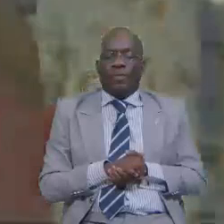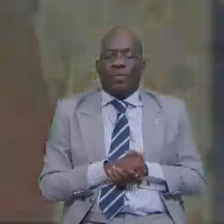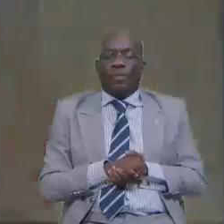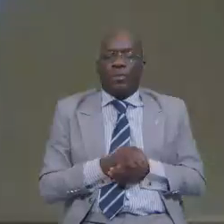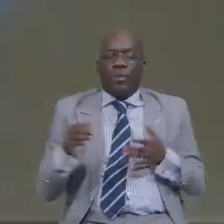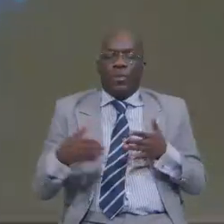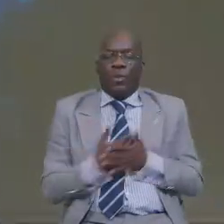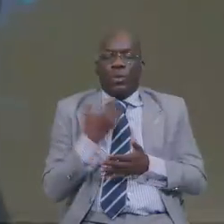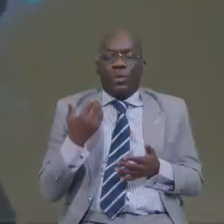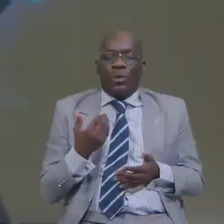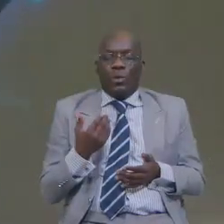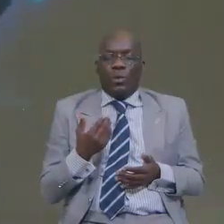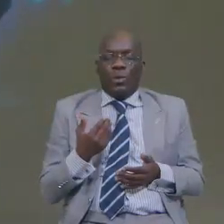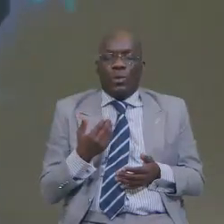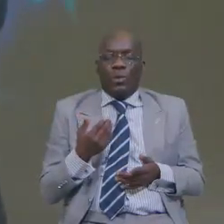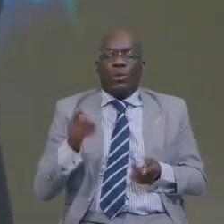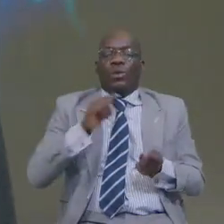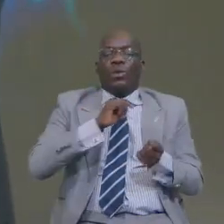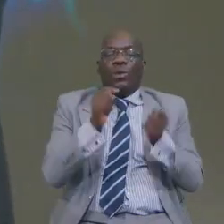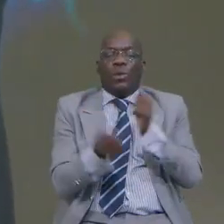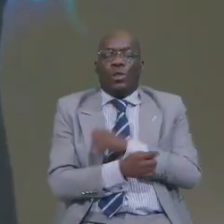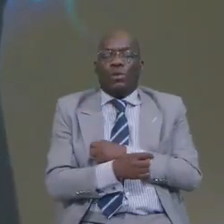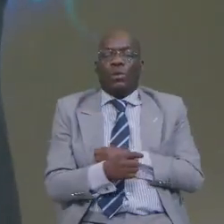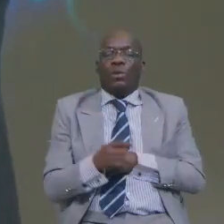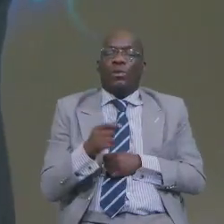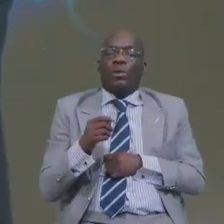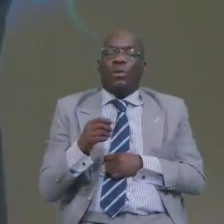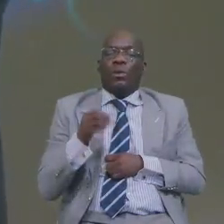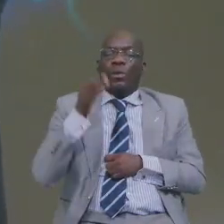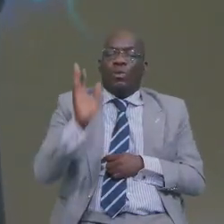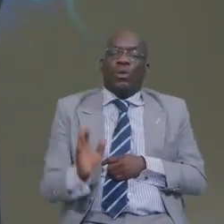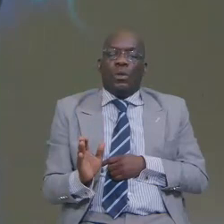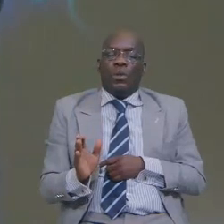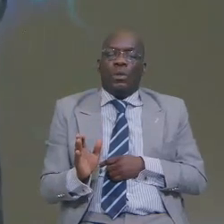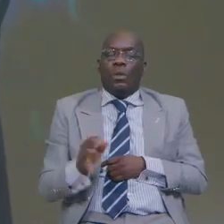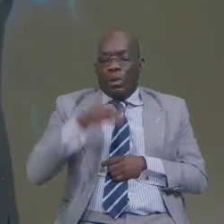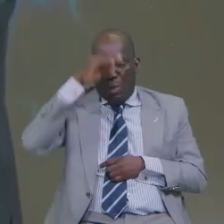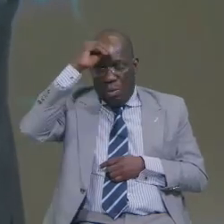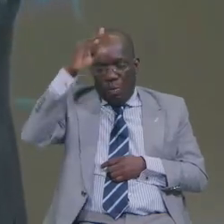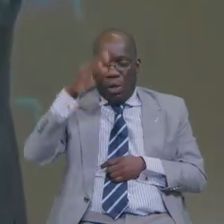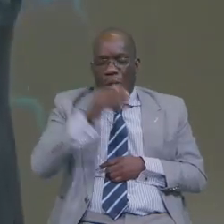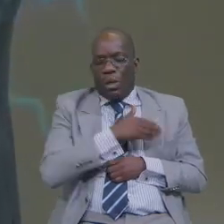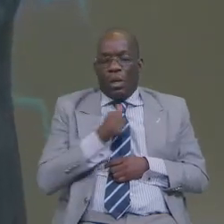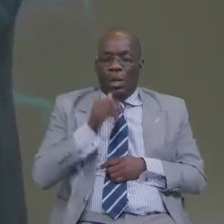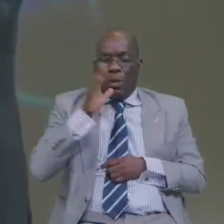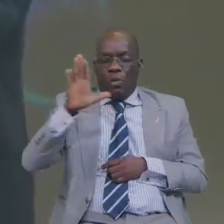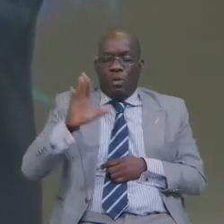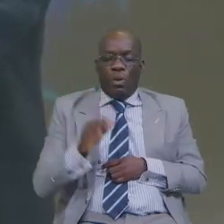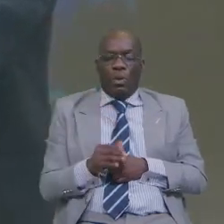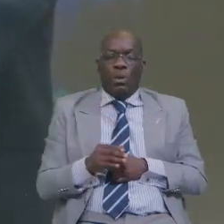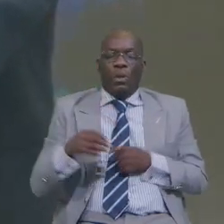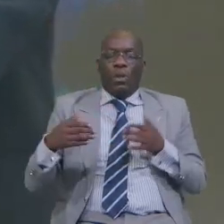Newly transformed ministers, men and women,